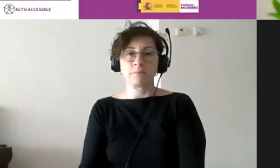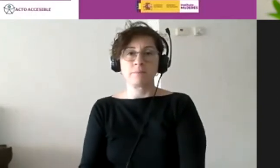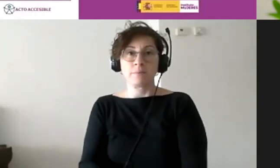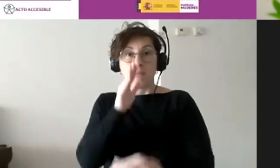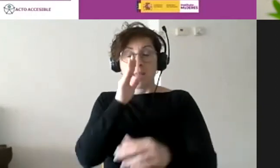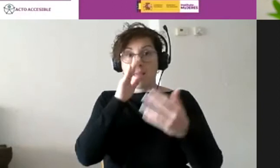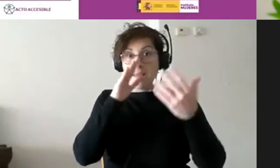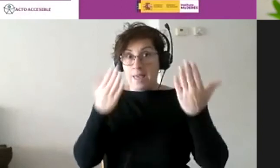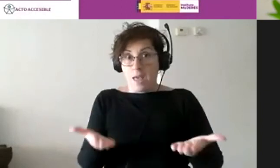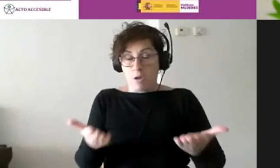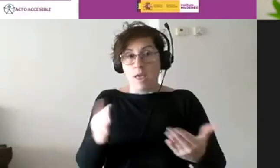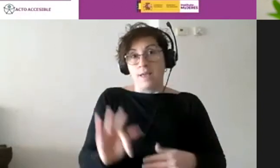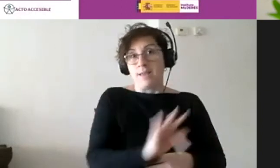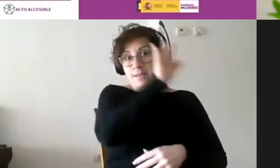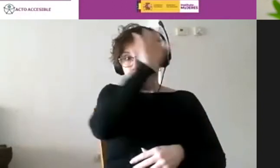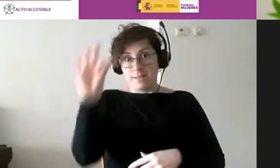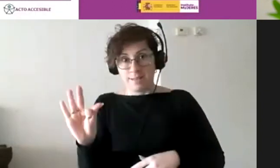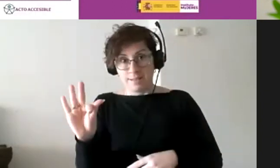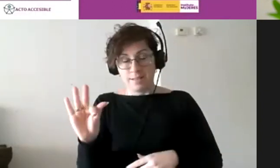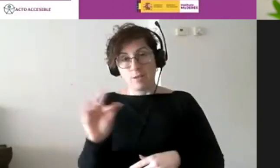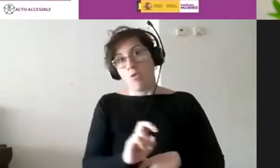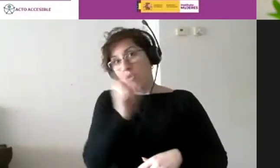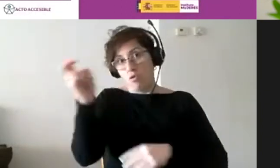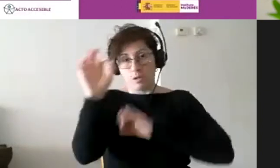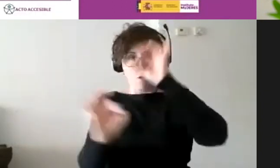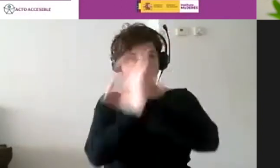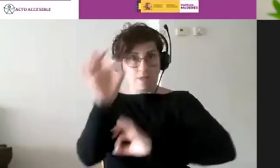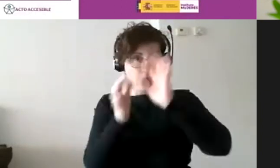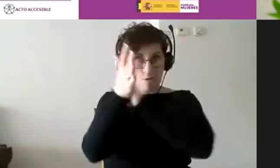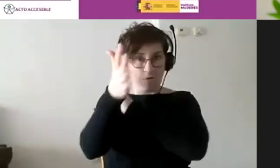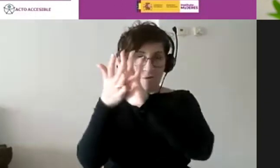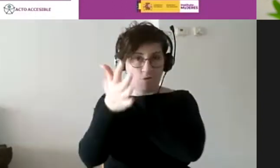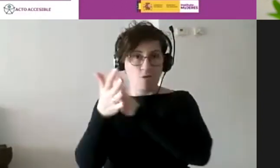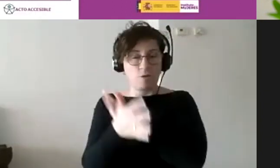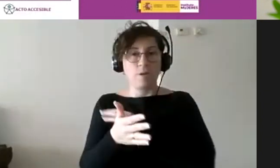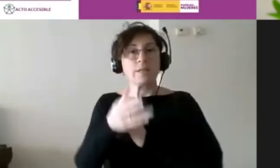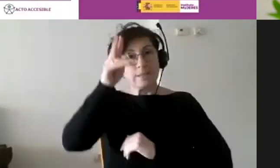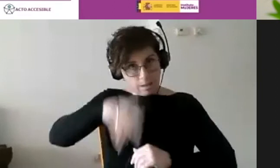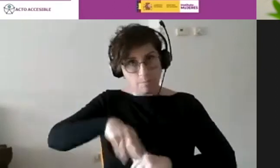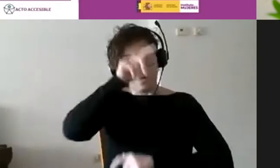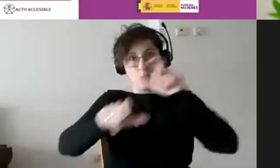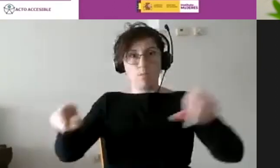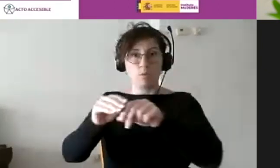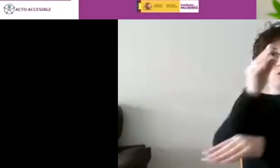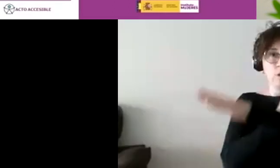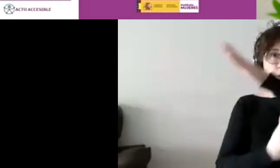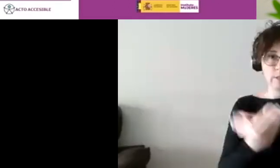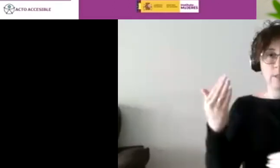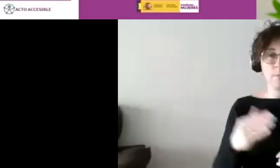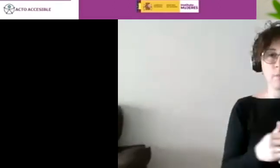we go to another organization. It's also an organization of people with disabilities which is part of